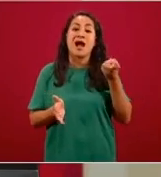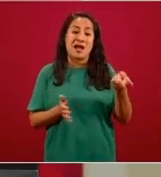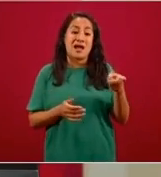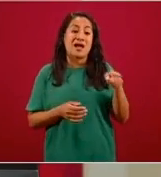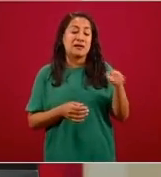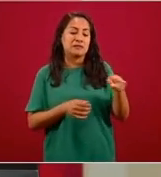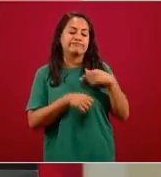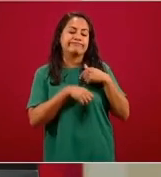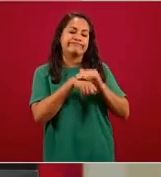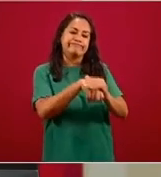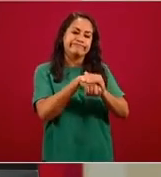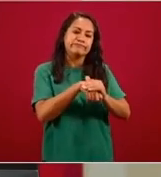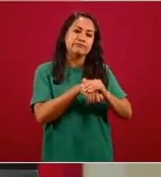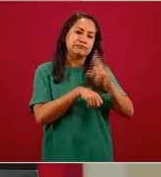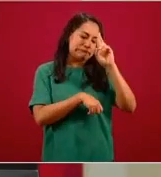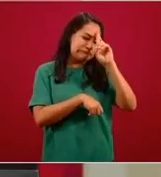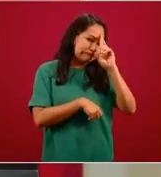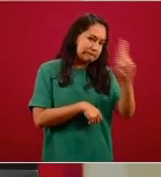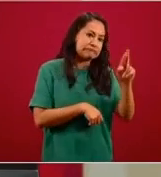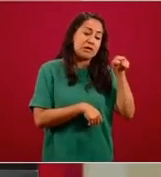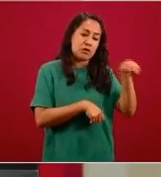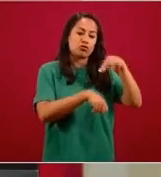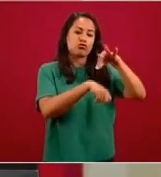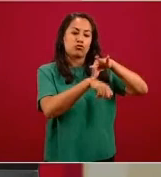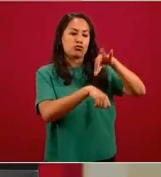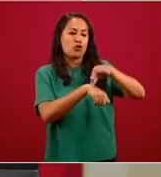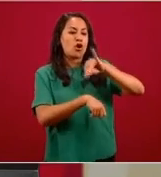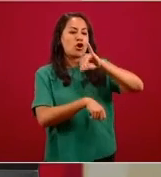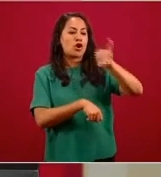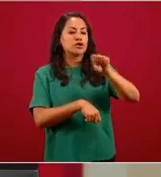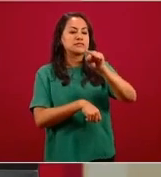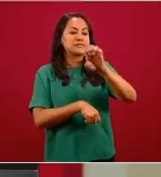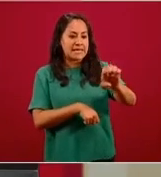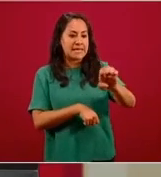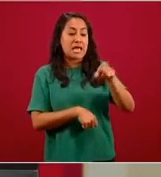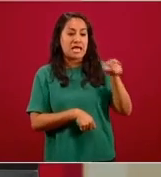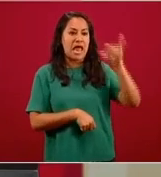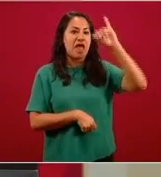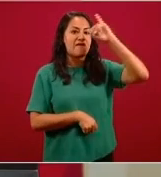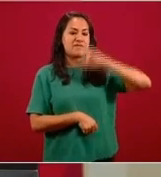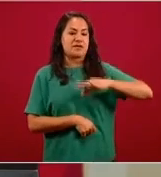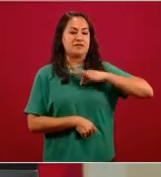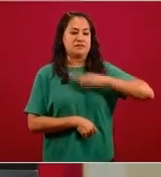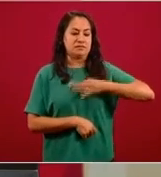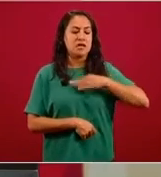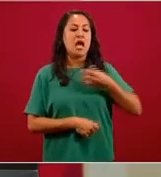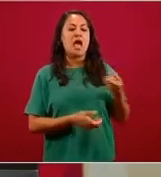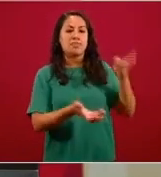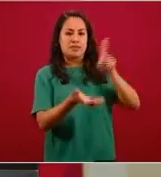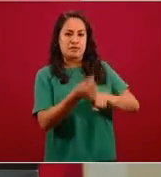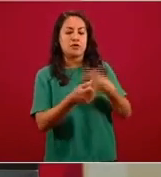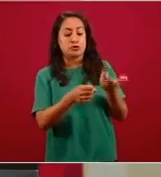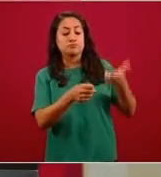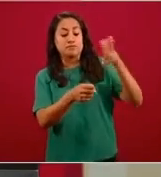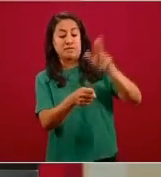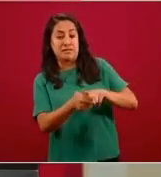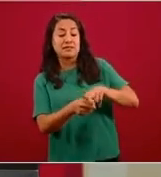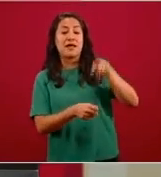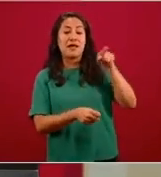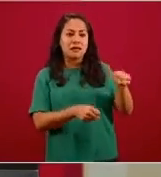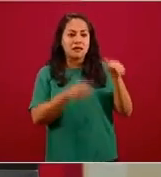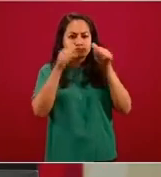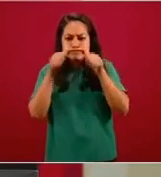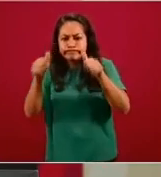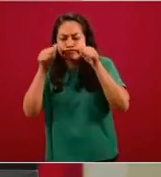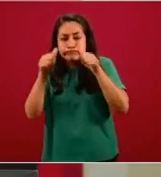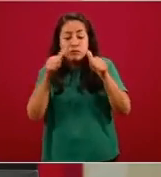I got a message from my very good friend, an infectologist, Dr. Jose Luis. He's at the head of